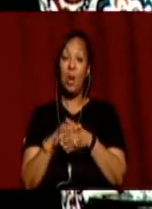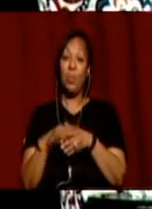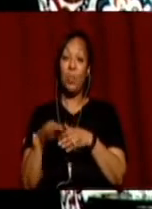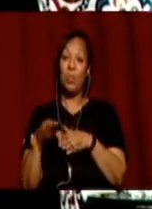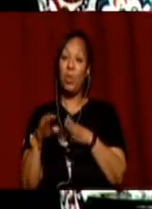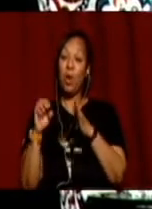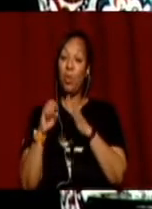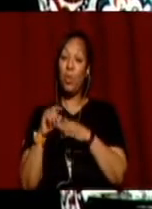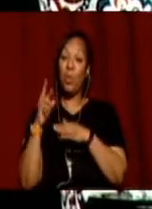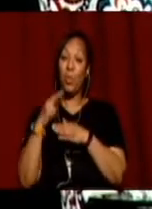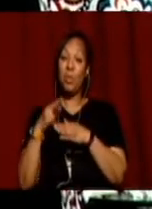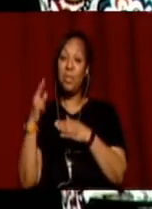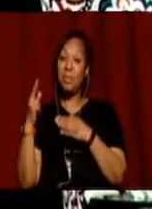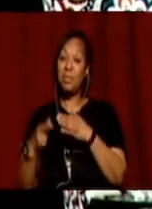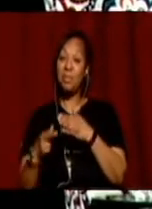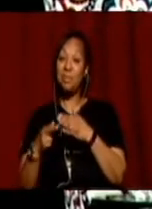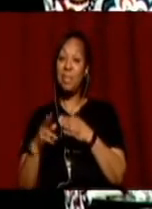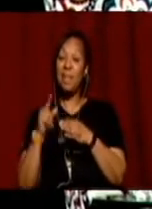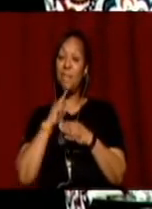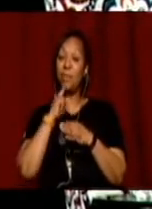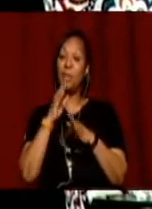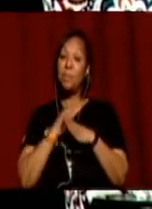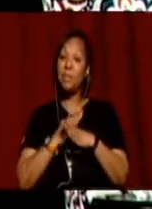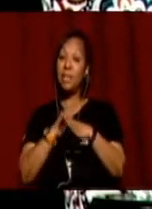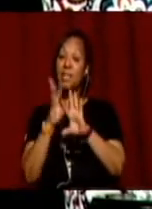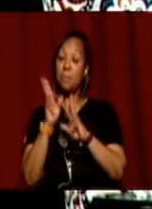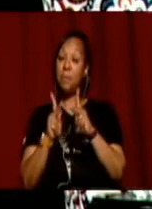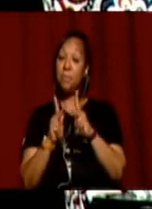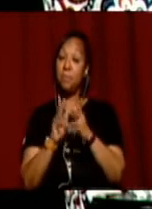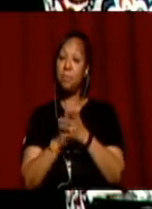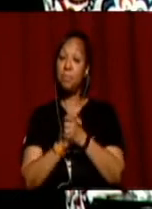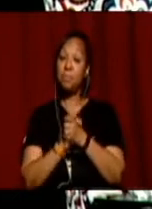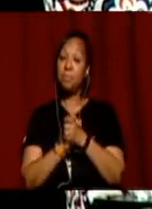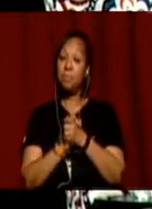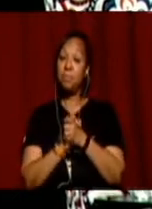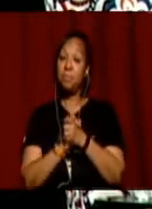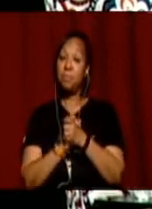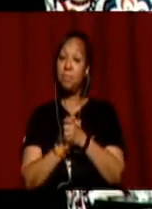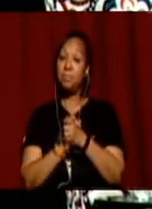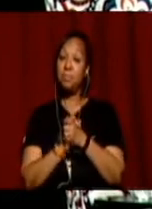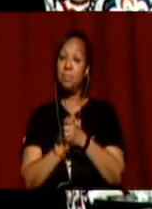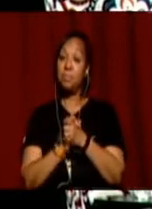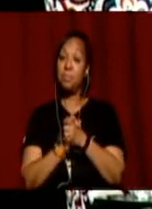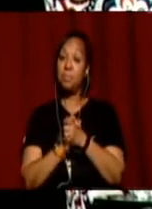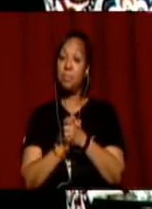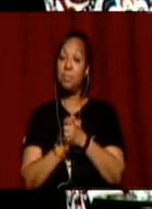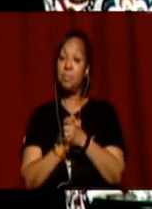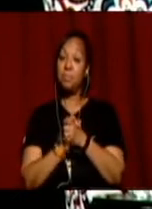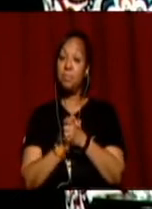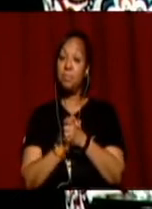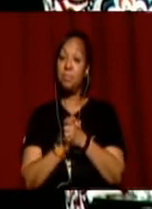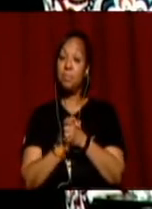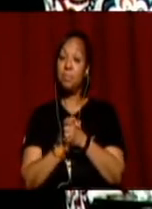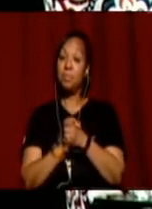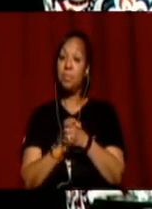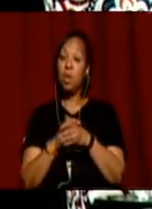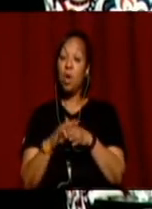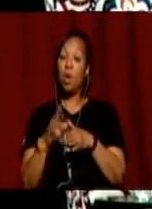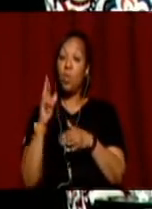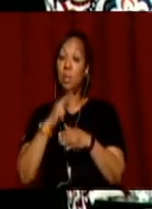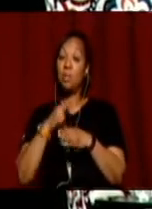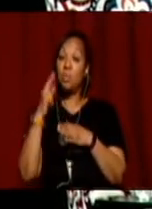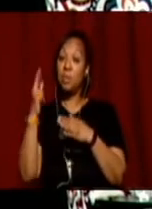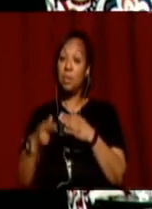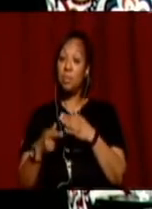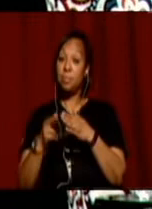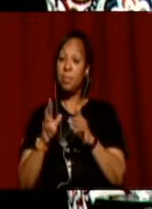of the vaccine to see if it really protects people, and if so, what are the perhaps unintended consequences of